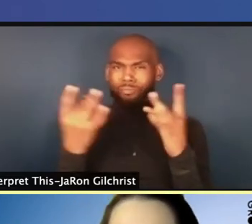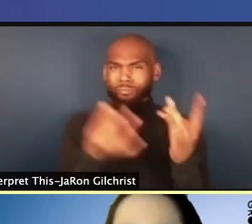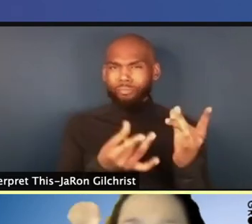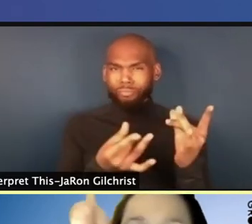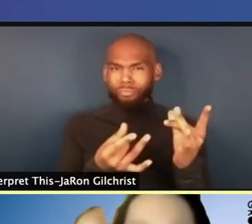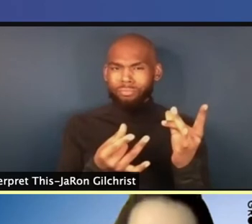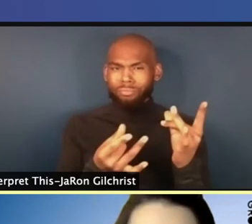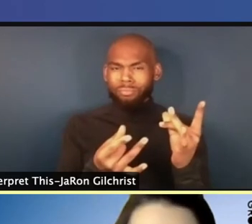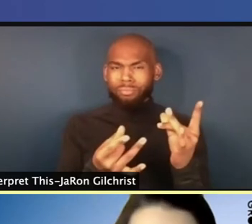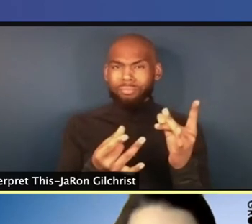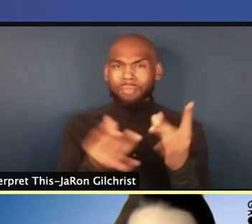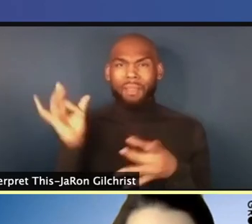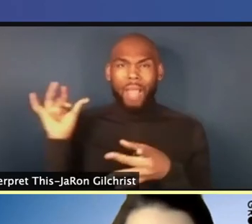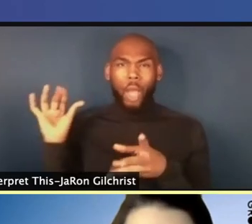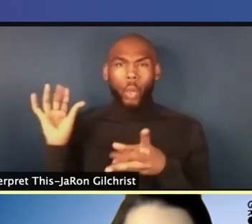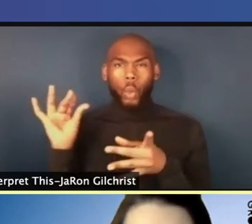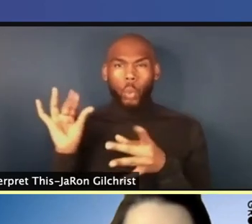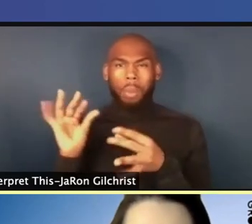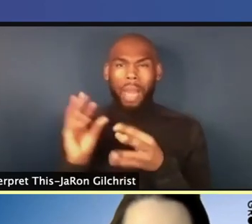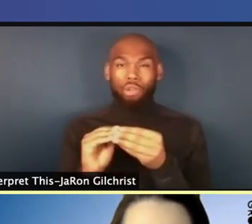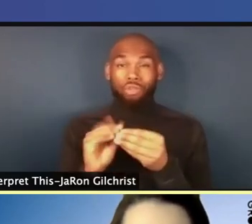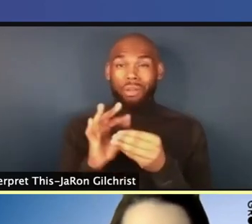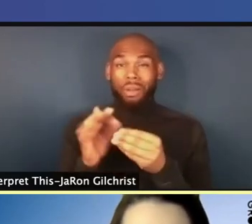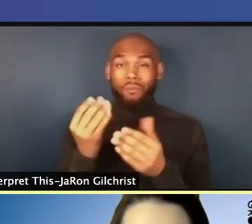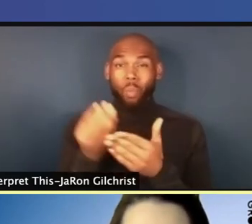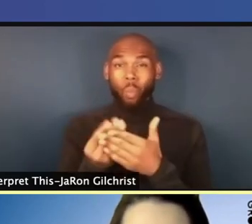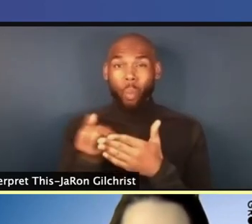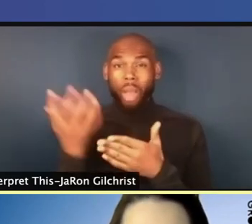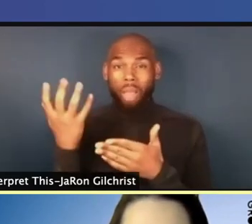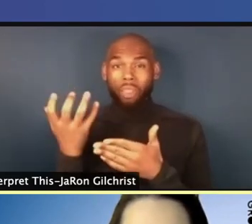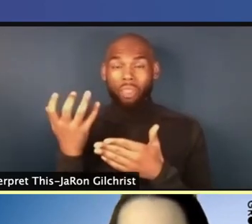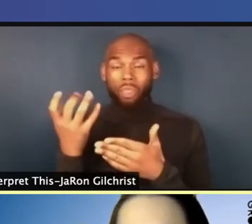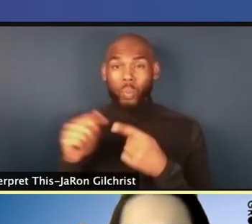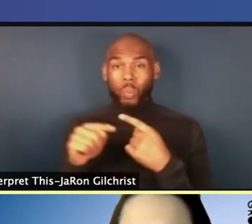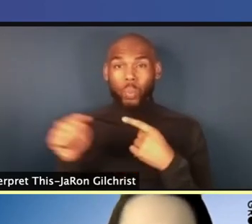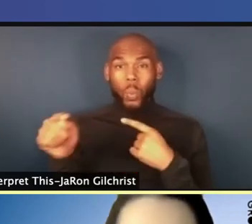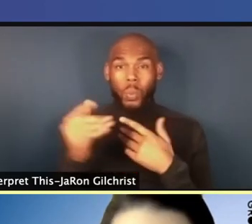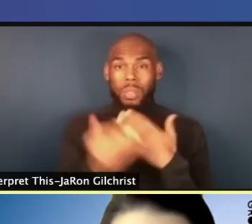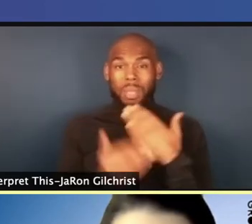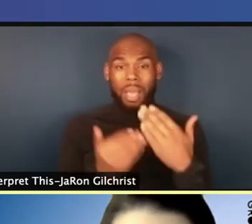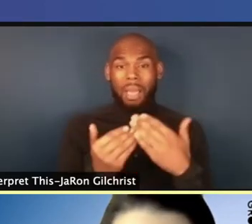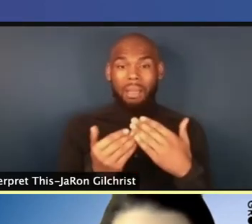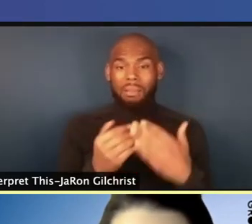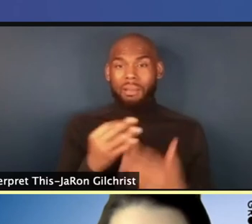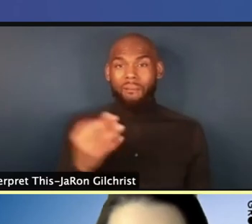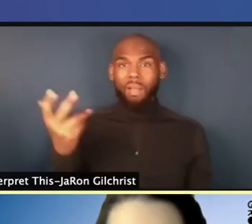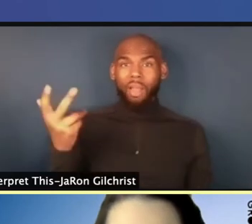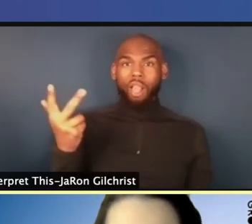The accumulation of wealth into the hands of like three people